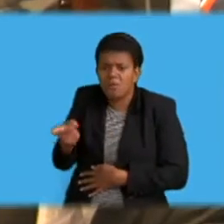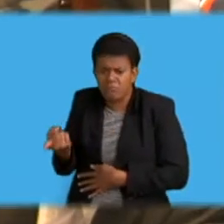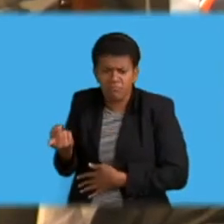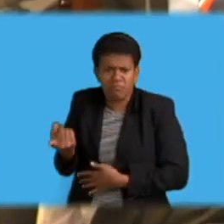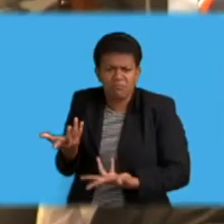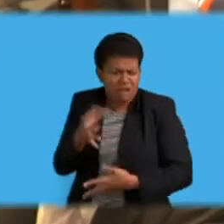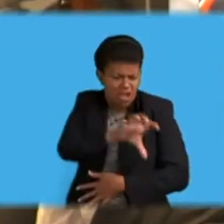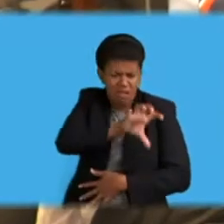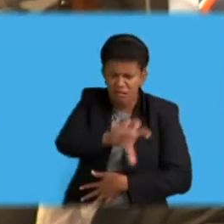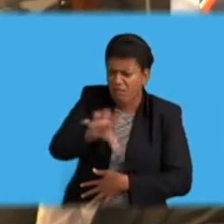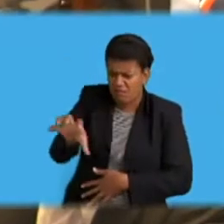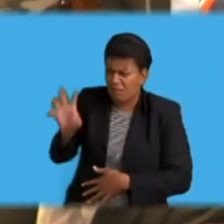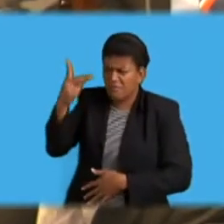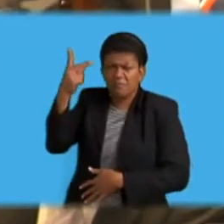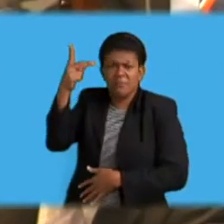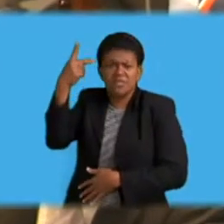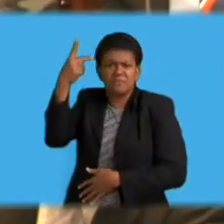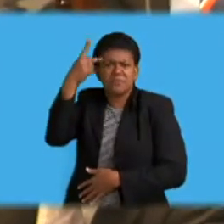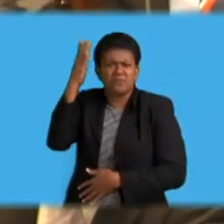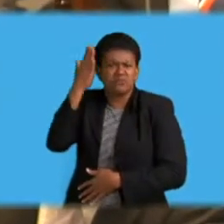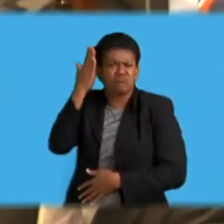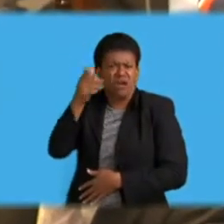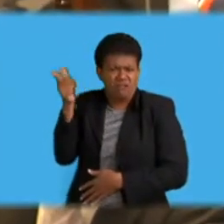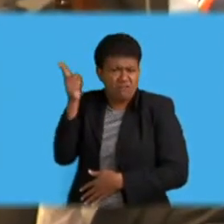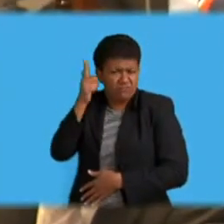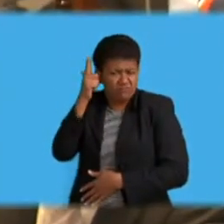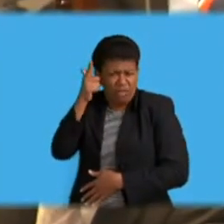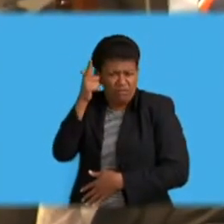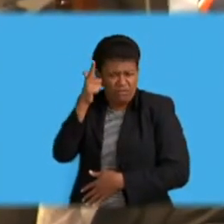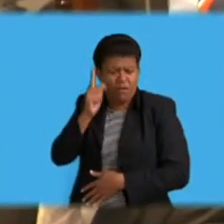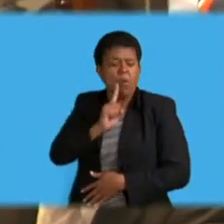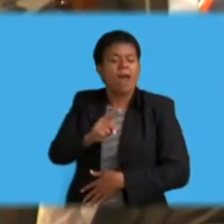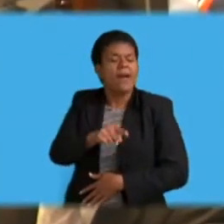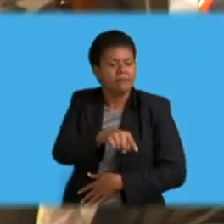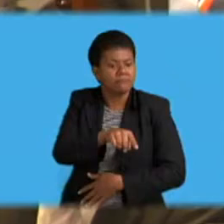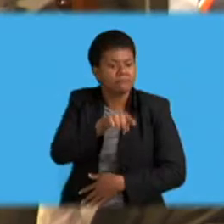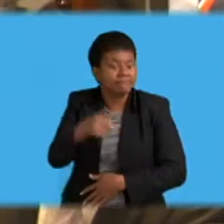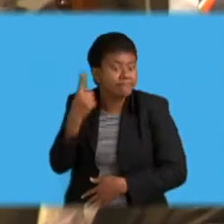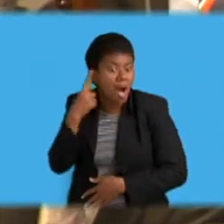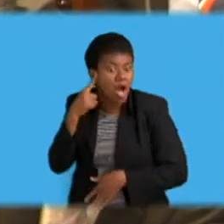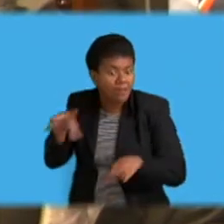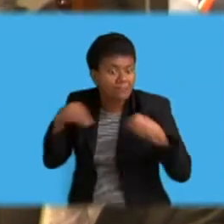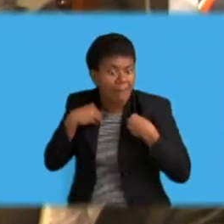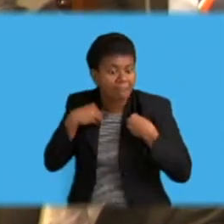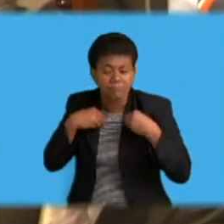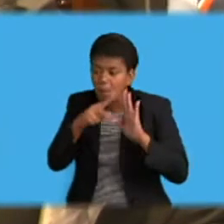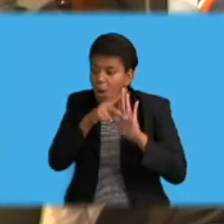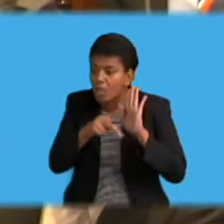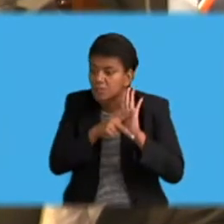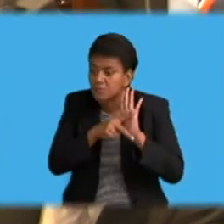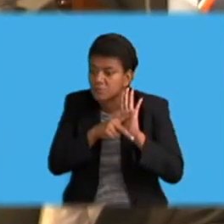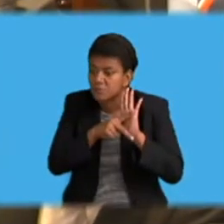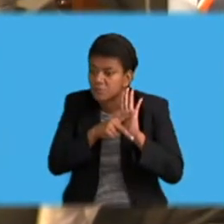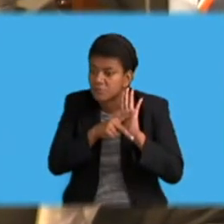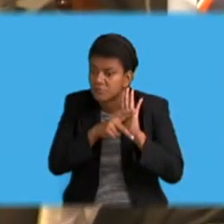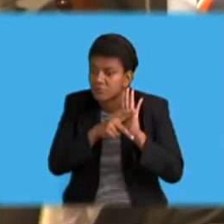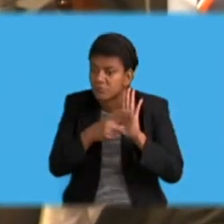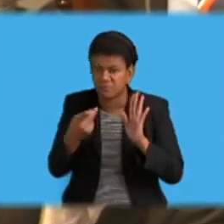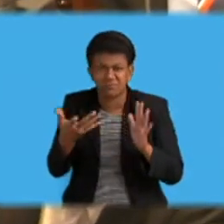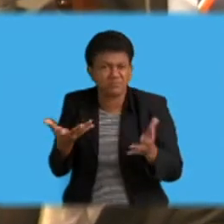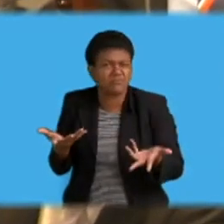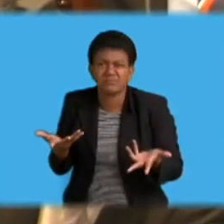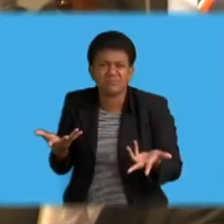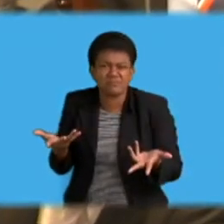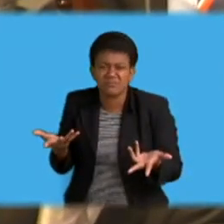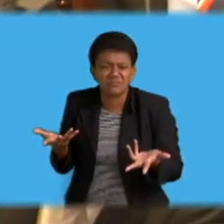present to accept 12 policies on which the consultation was taking place on as-is, where-is basis. So